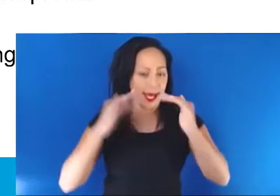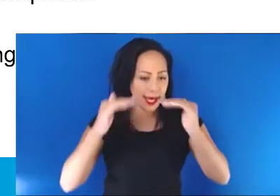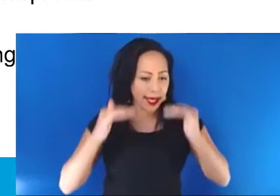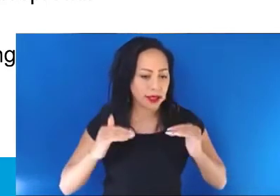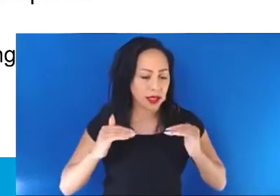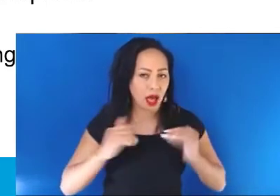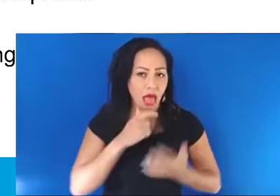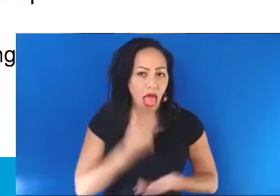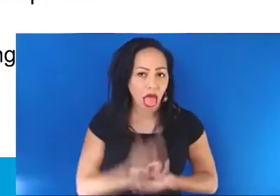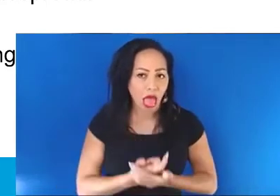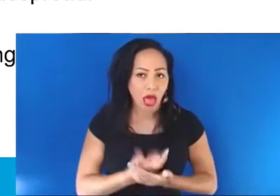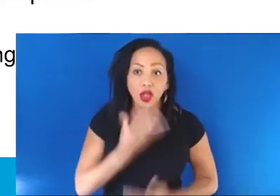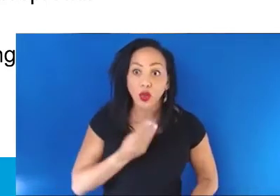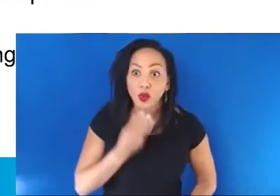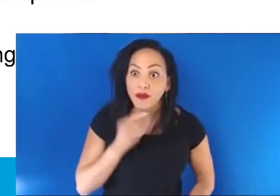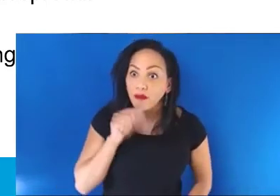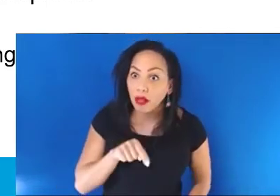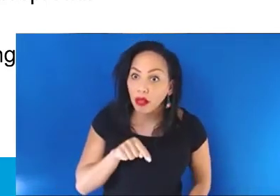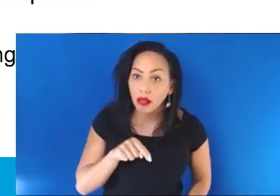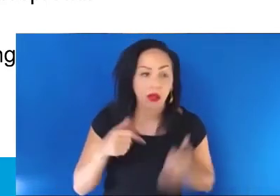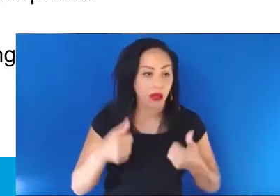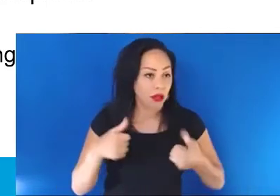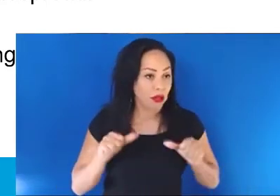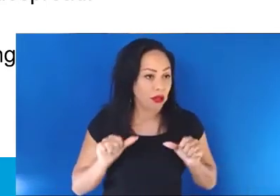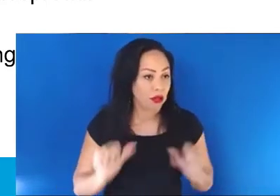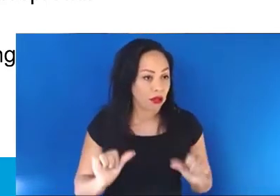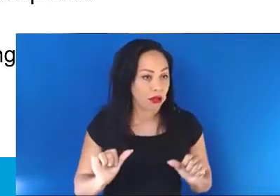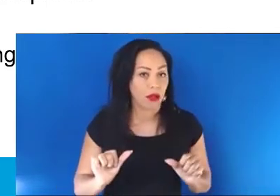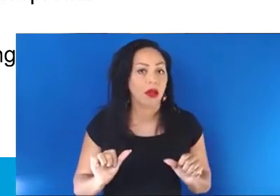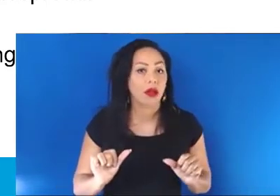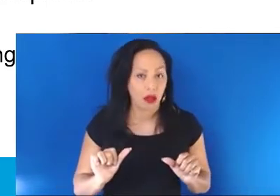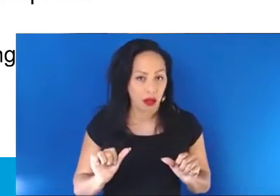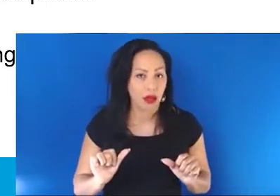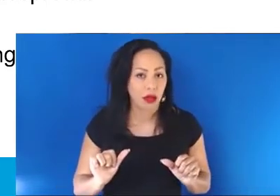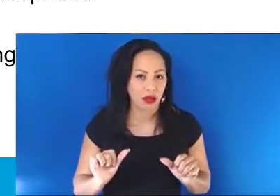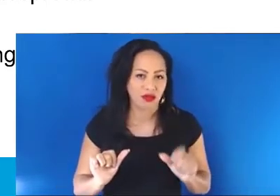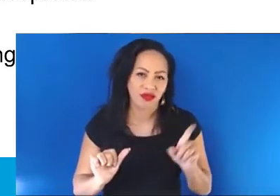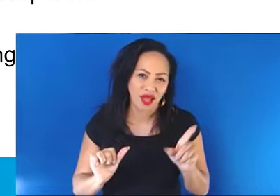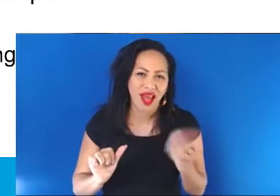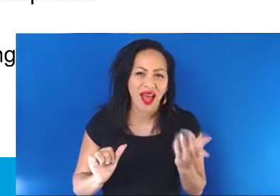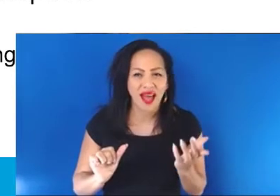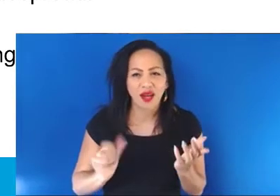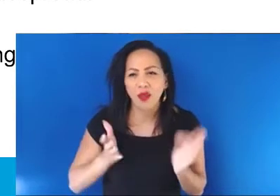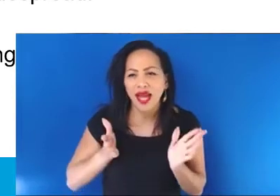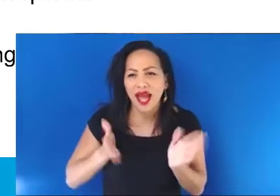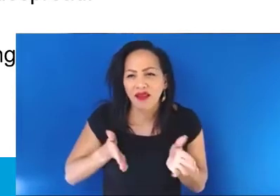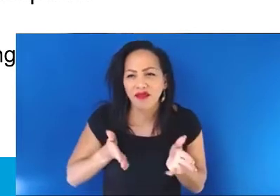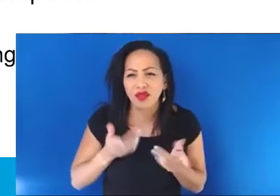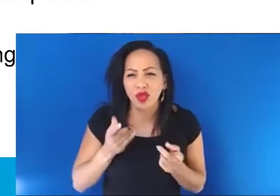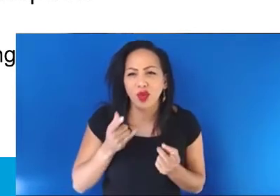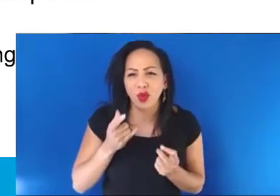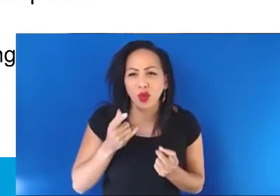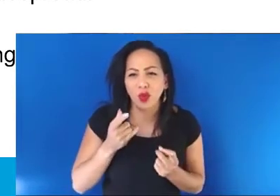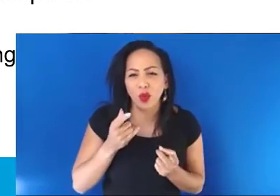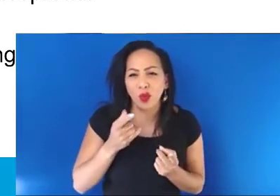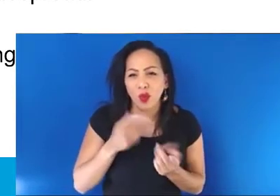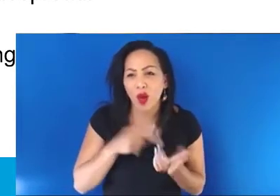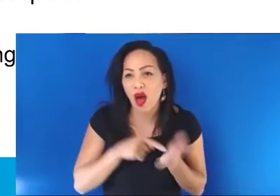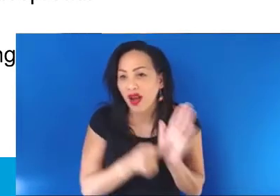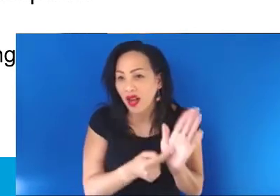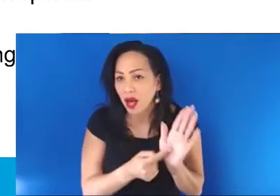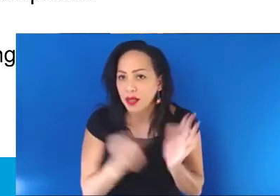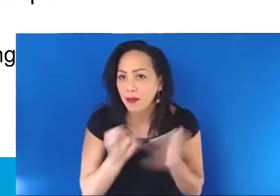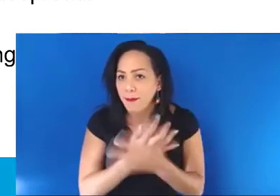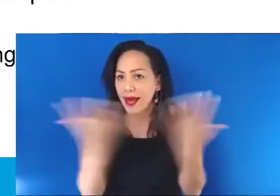useful. And I think, you know, being remiss really not to draw out this insight that many of the